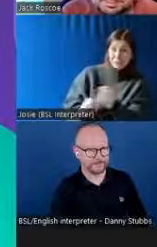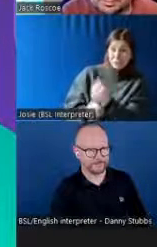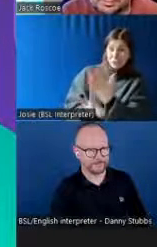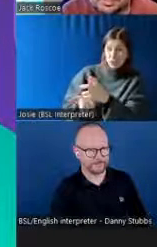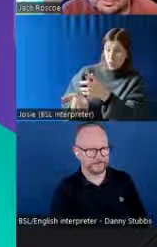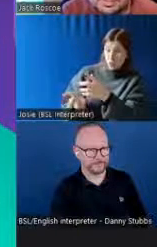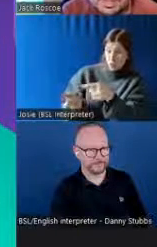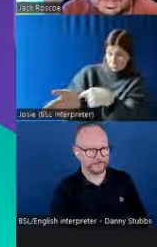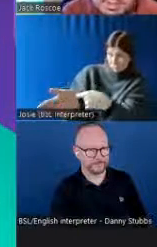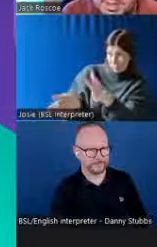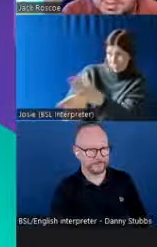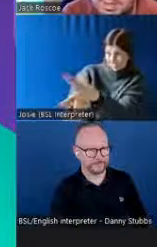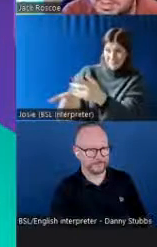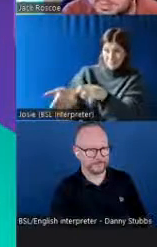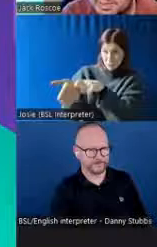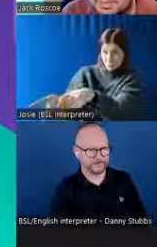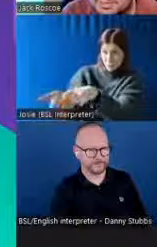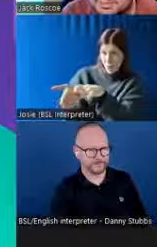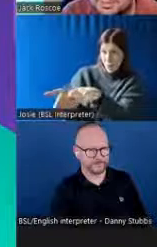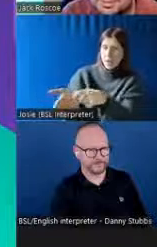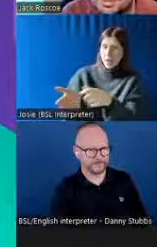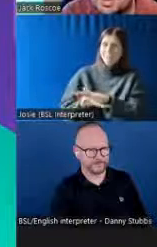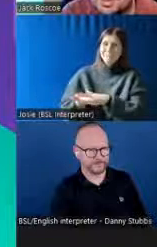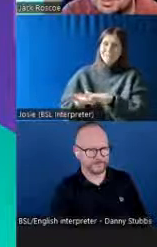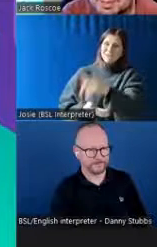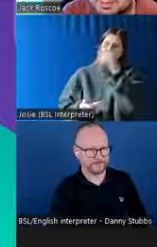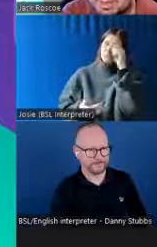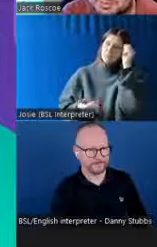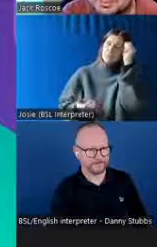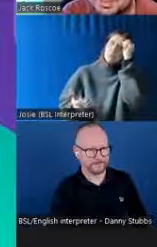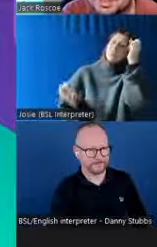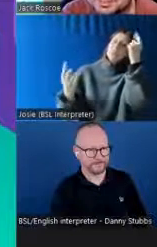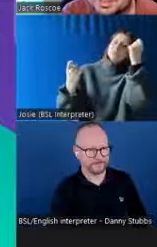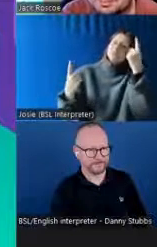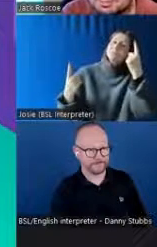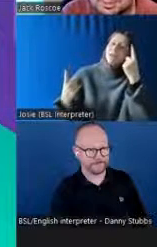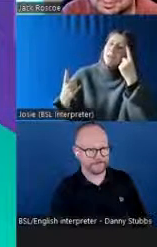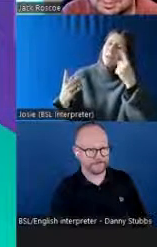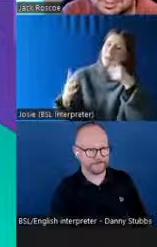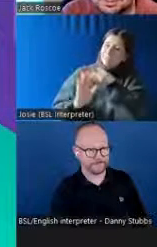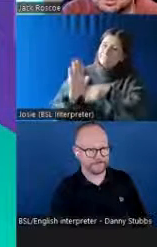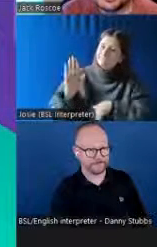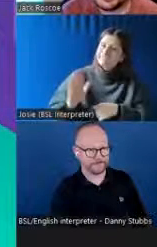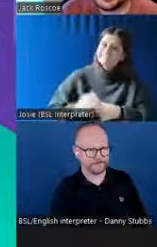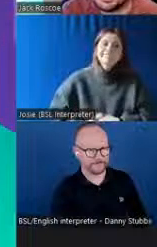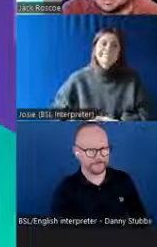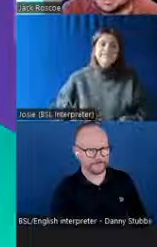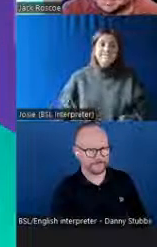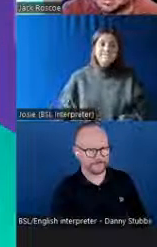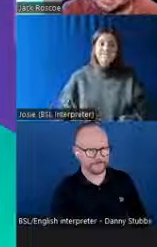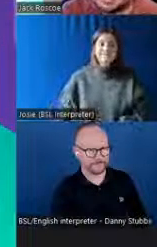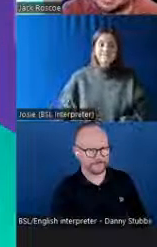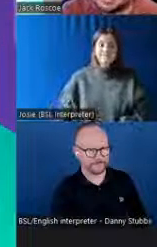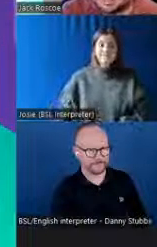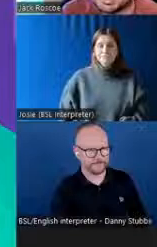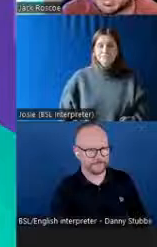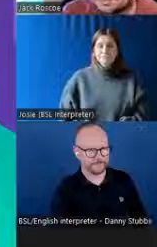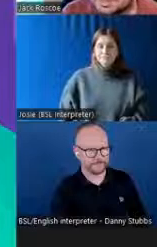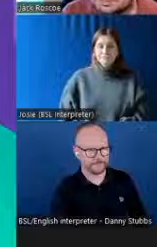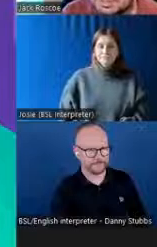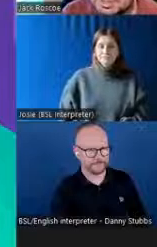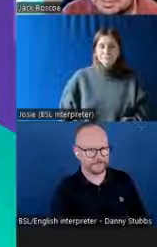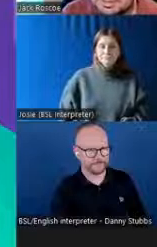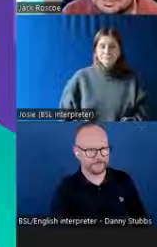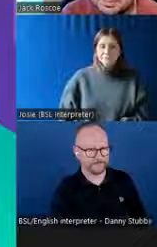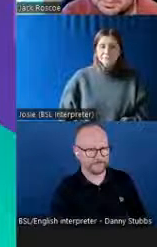details. So that might sound like a lot. We were talking about least invasive methods, weren't we? And it can